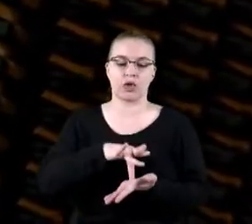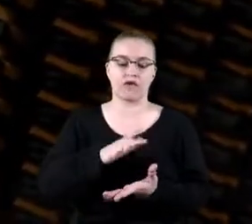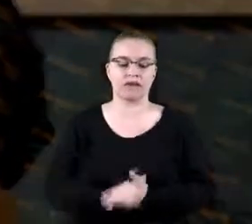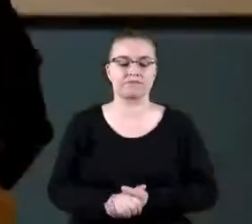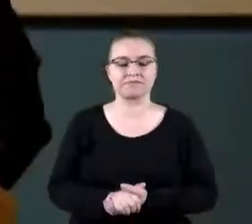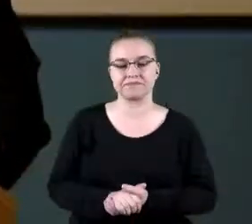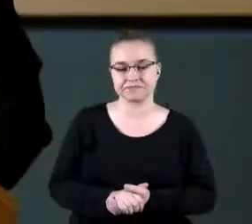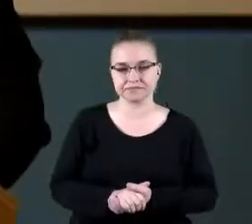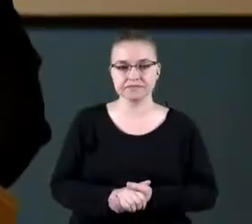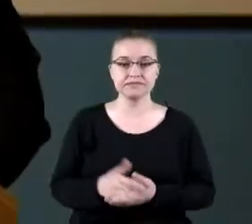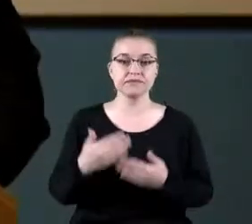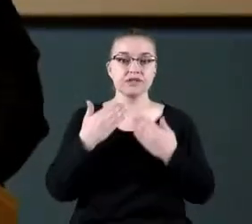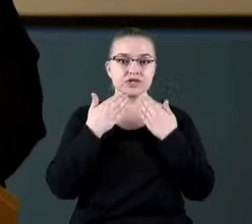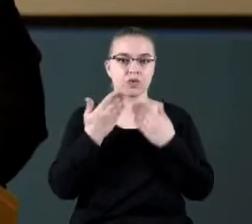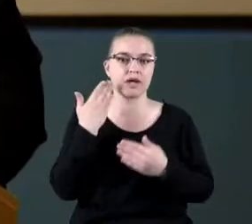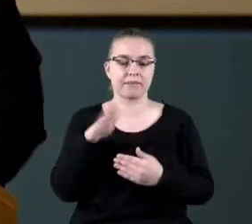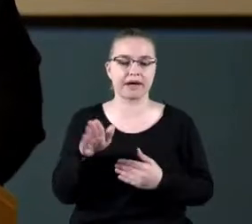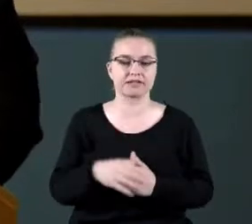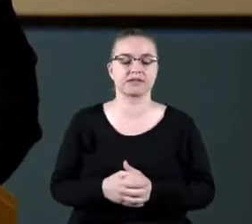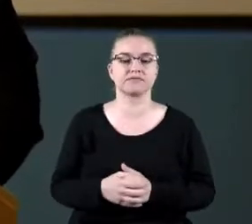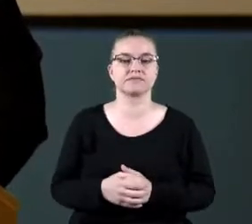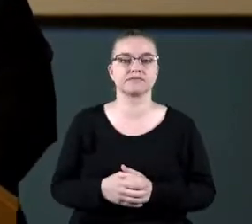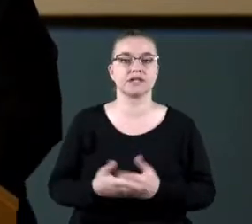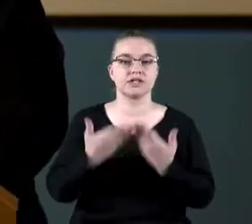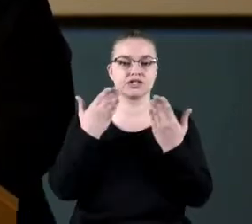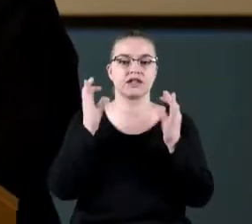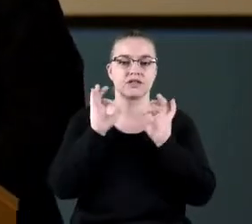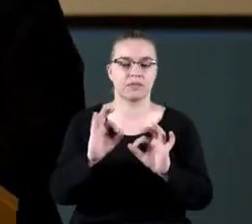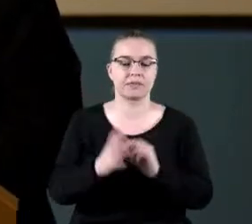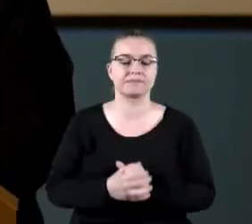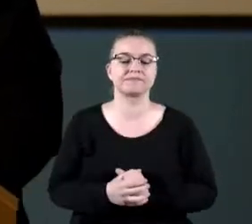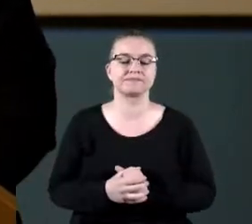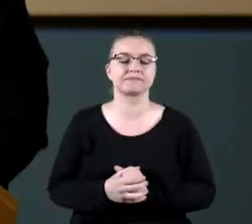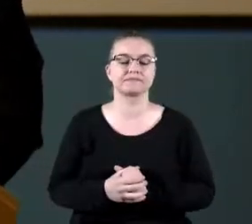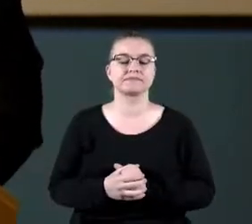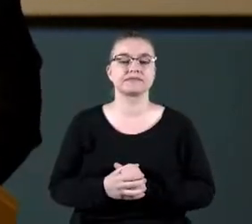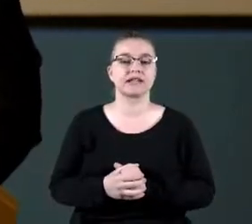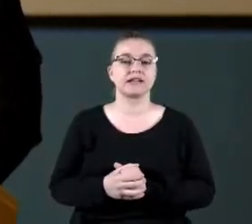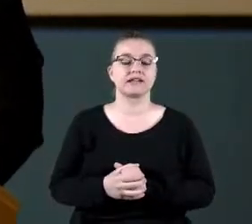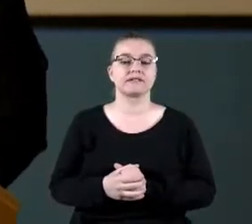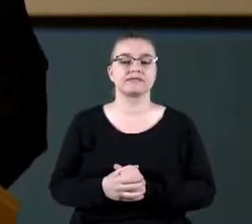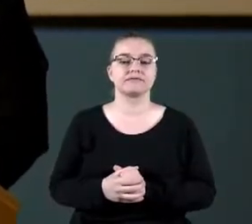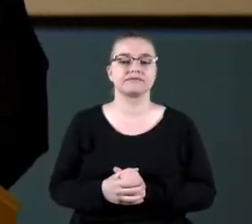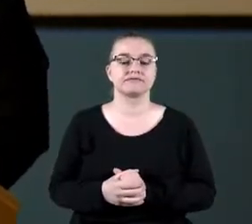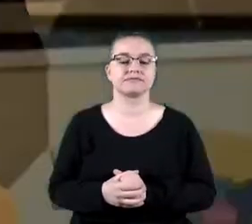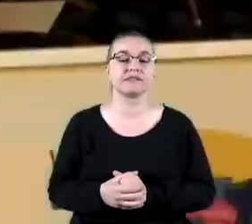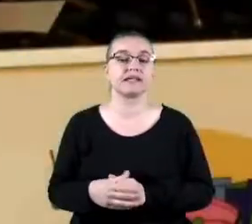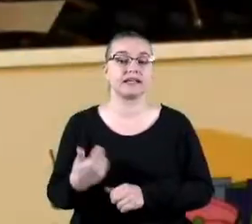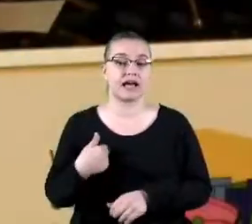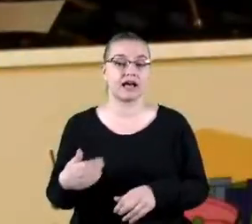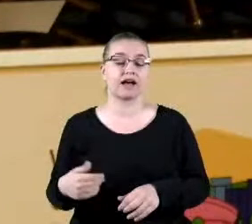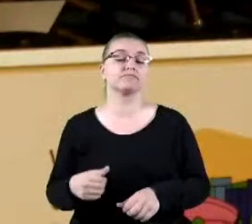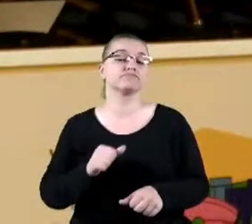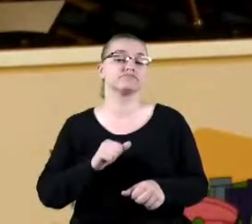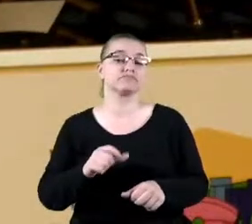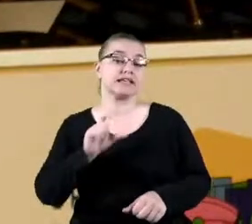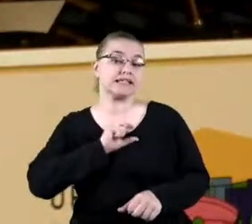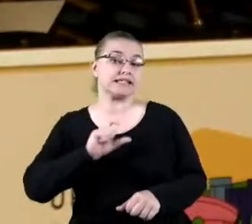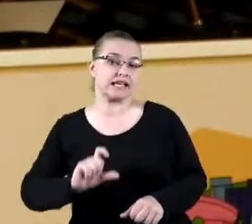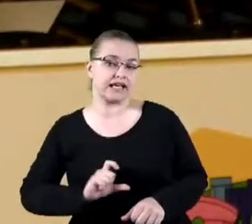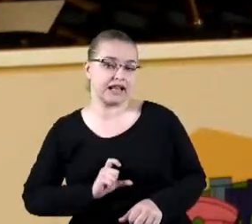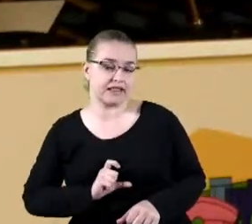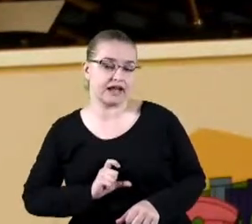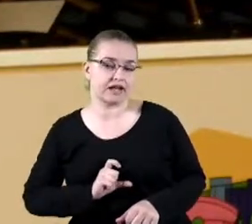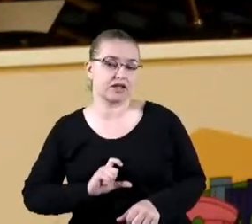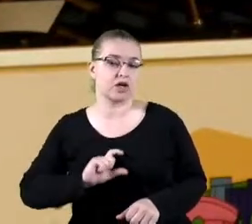Thank you very much. Good morning. I am Anita Zetina, and I'm representing I am the Secretary